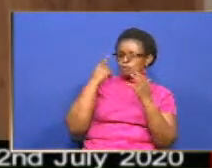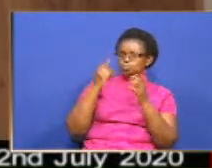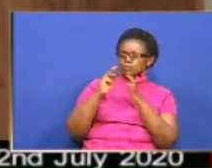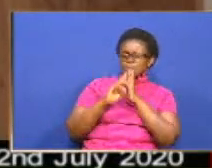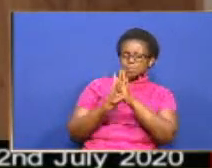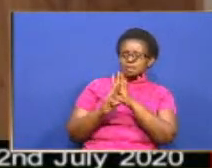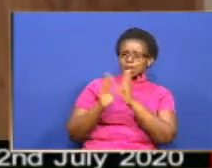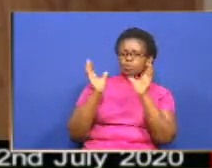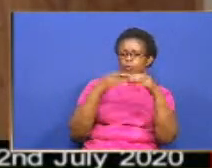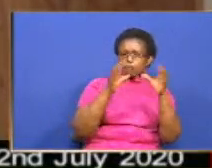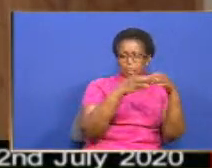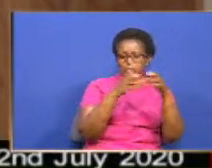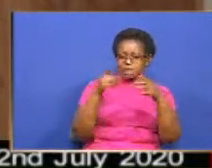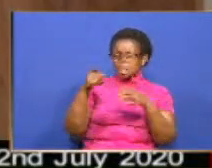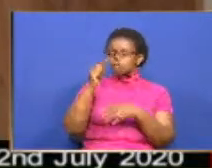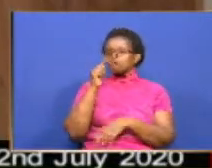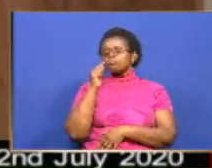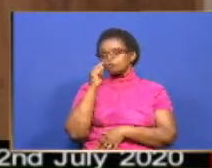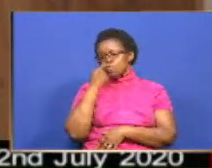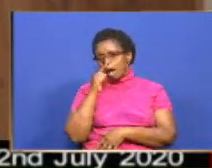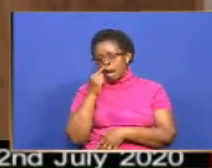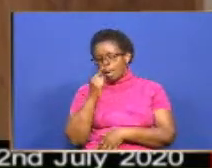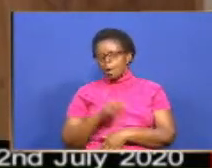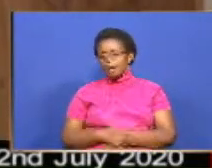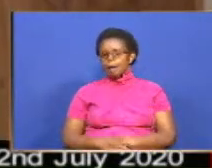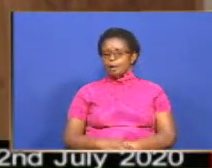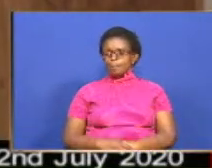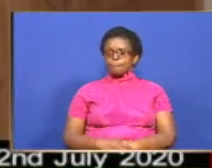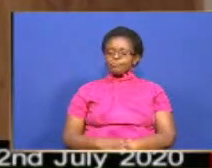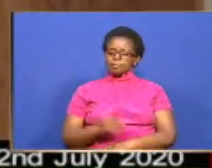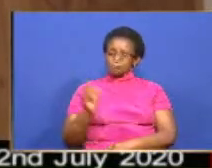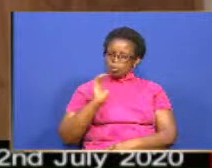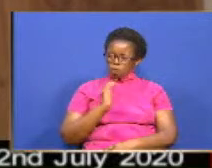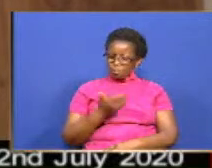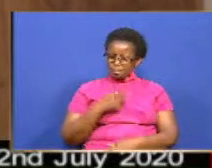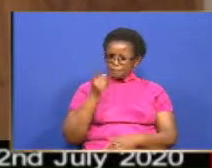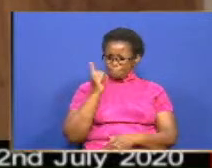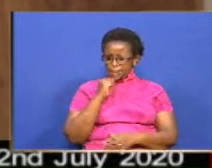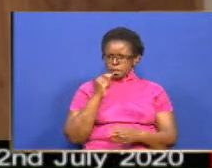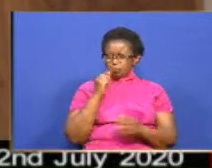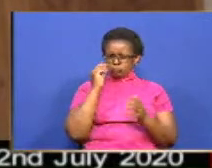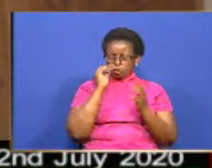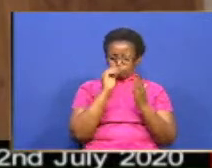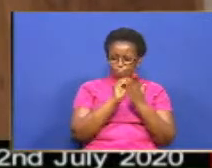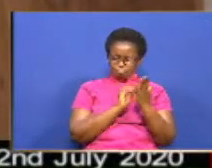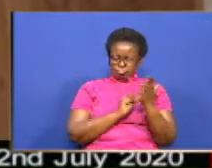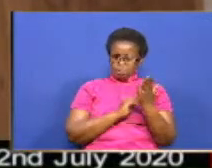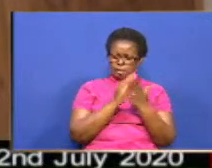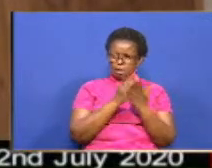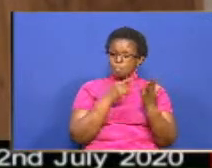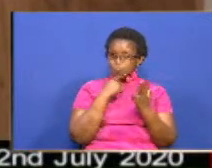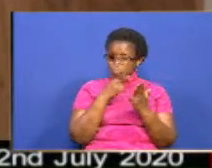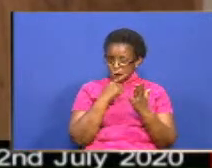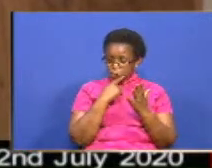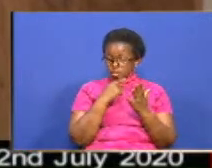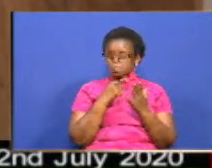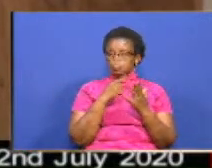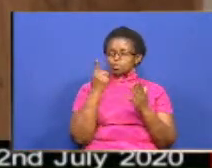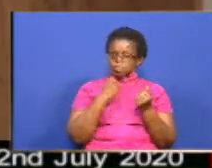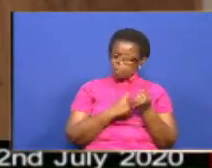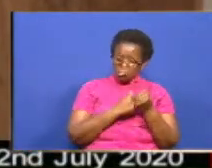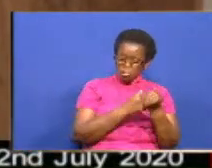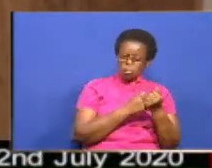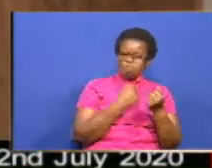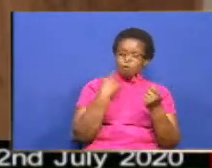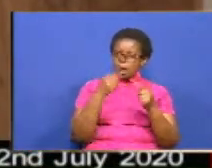Turkana. Madam Speaker, the committee noted various comments in support of or against provisions